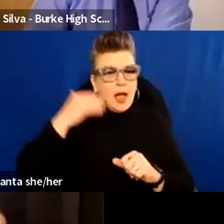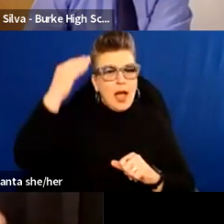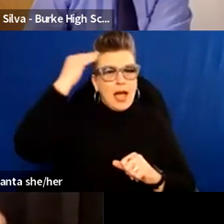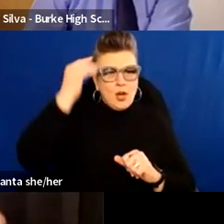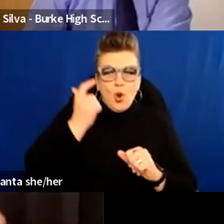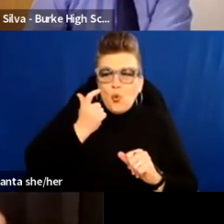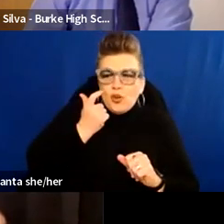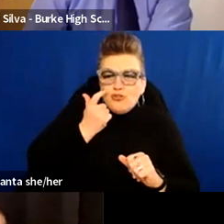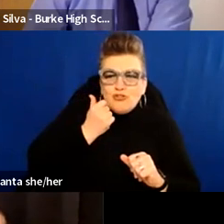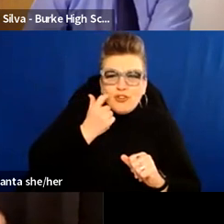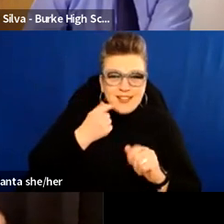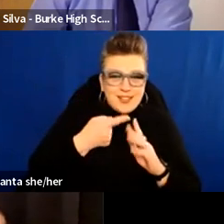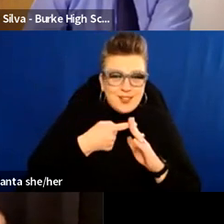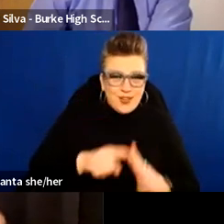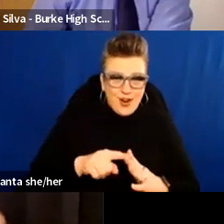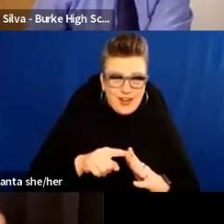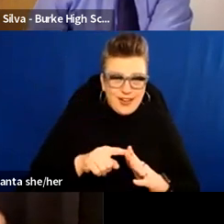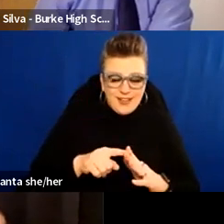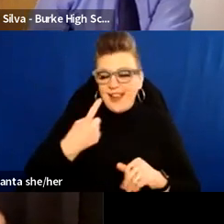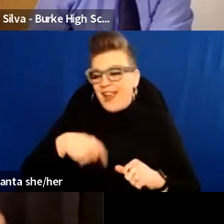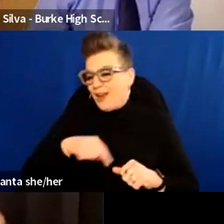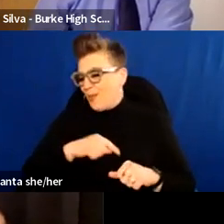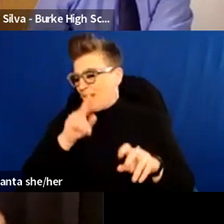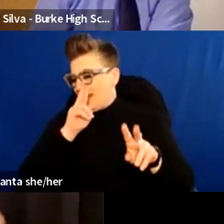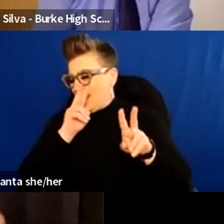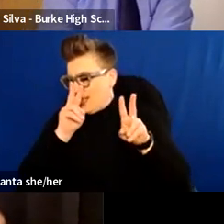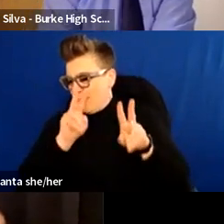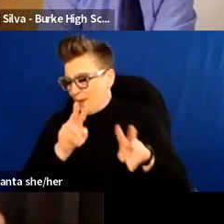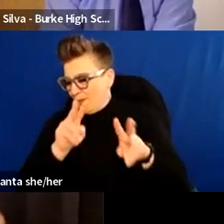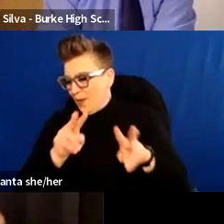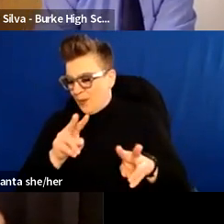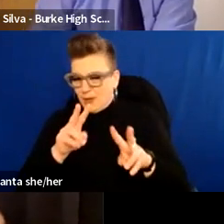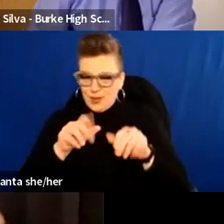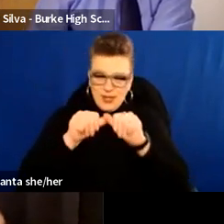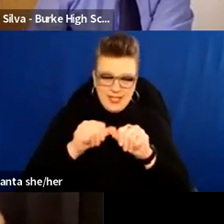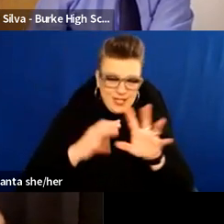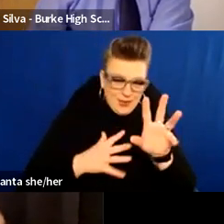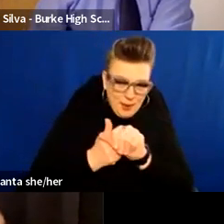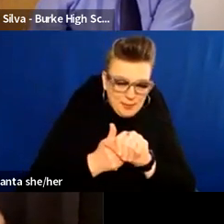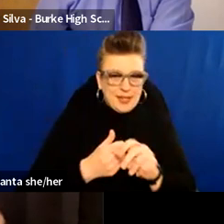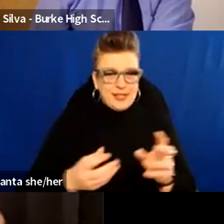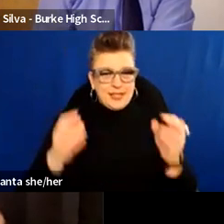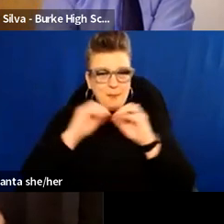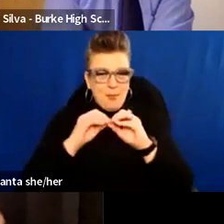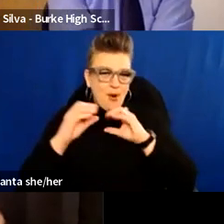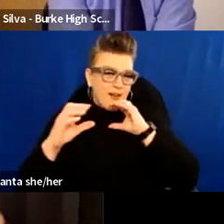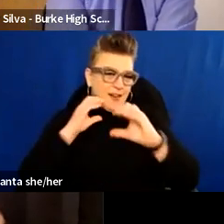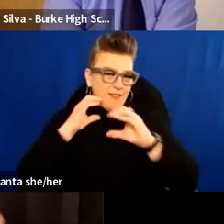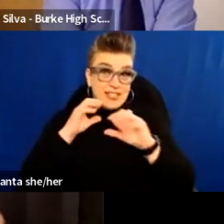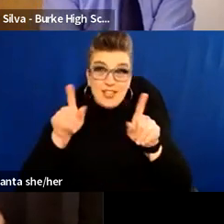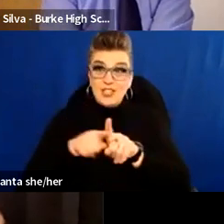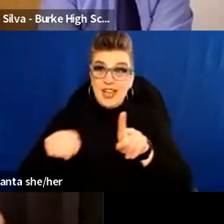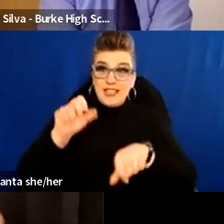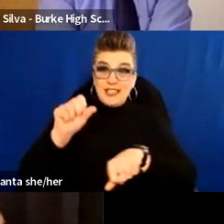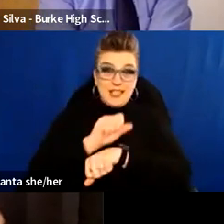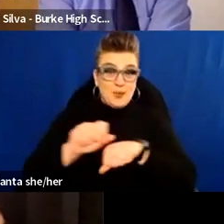beginning and we look forward to continued updates and more conversations as this work continues